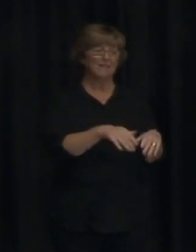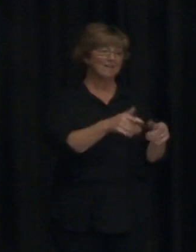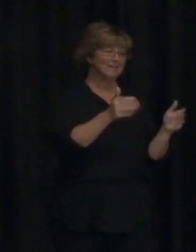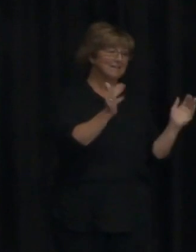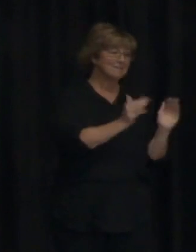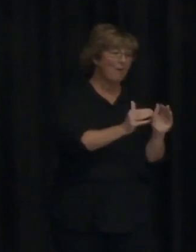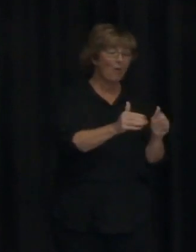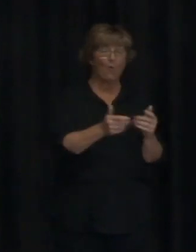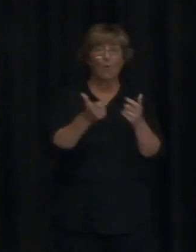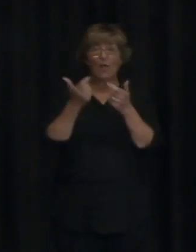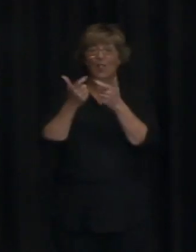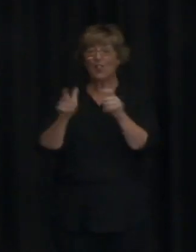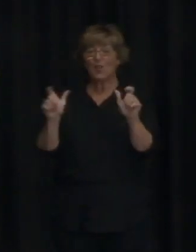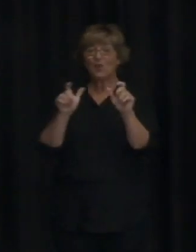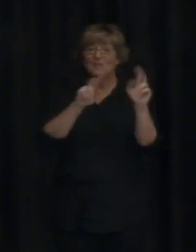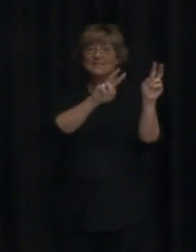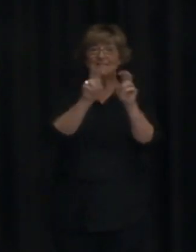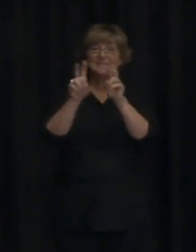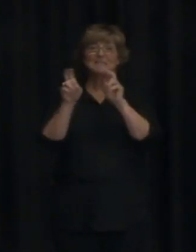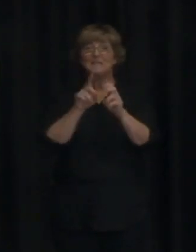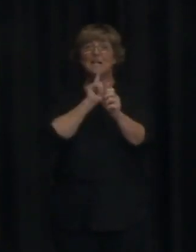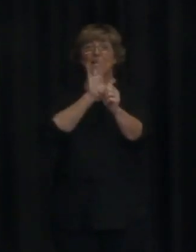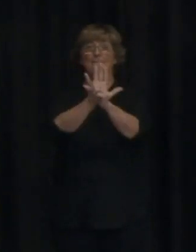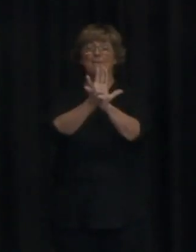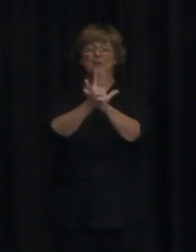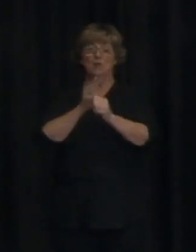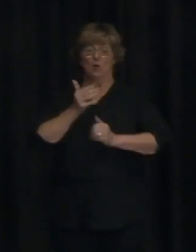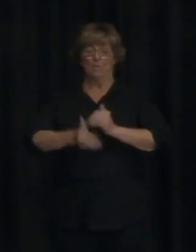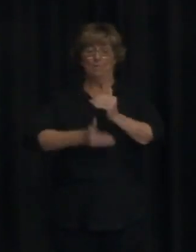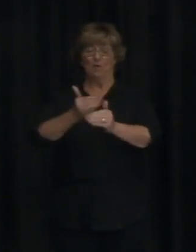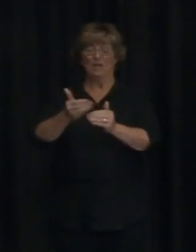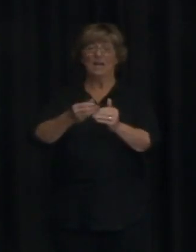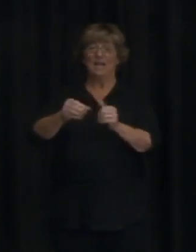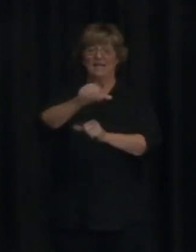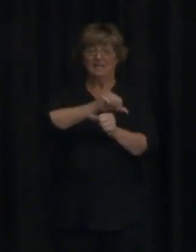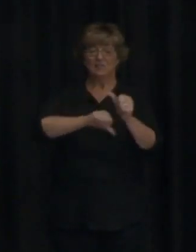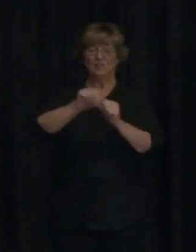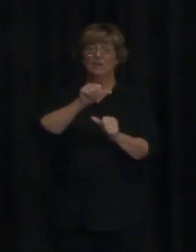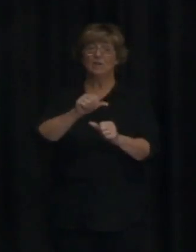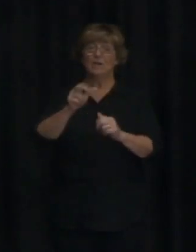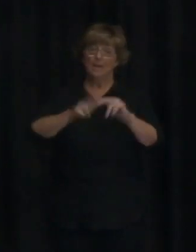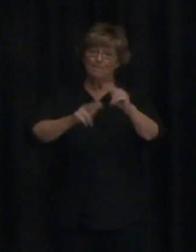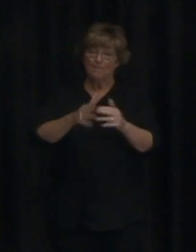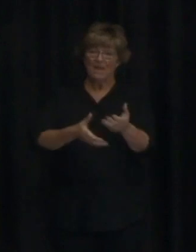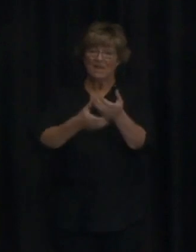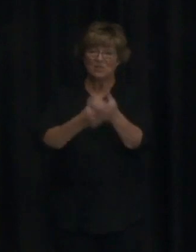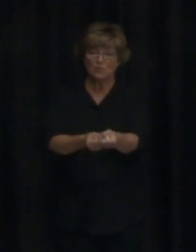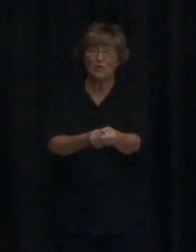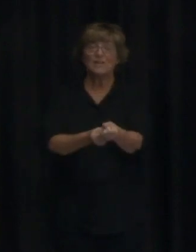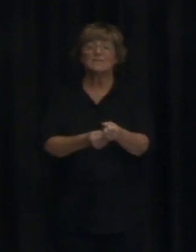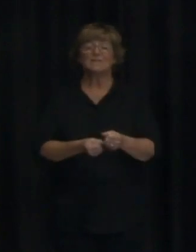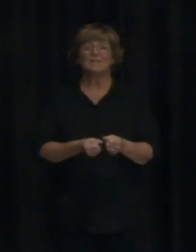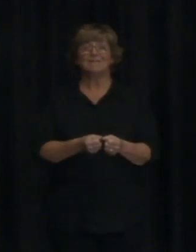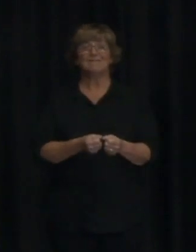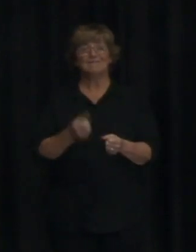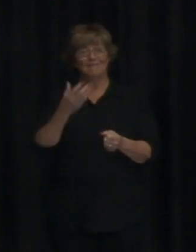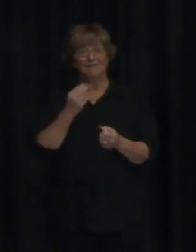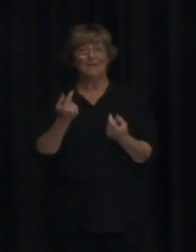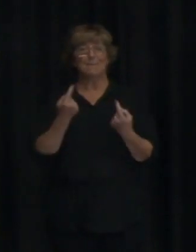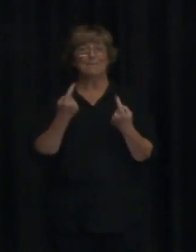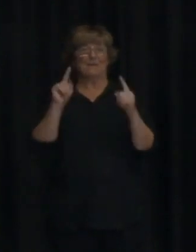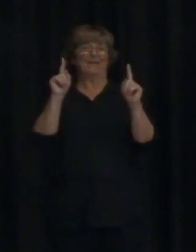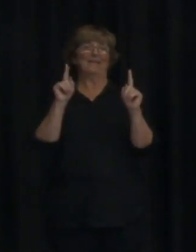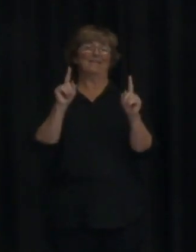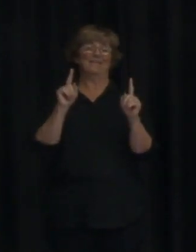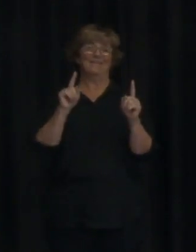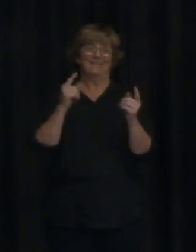large issues, committed to a process, committed to one another to build trust, build capacity, and ultimately get